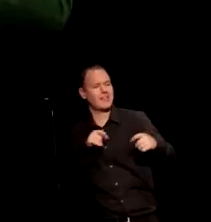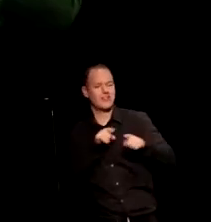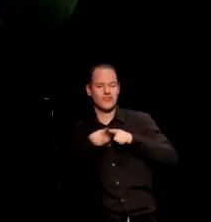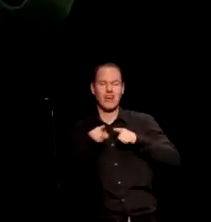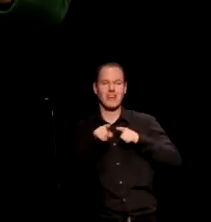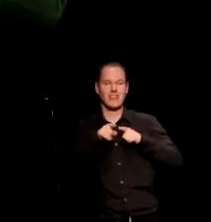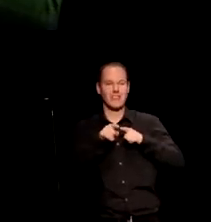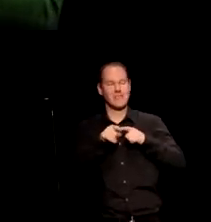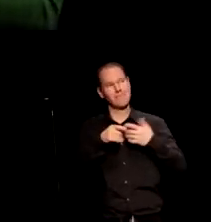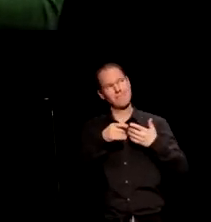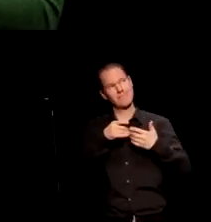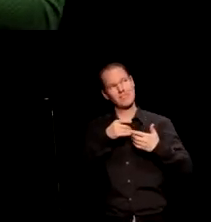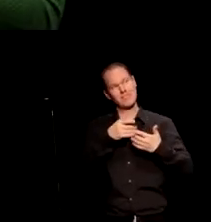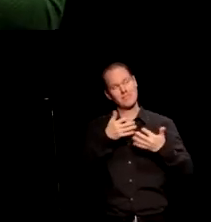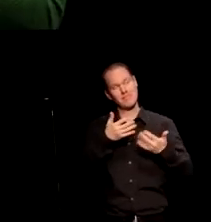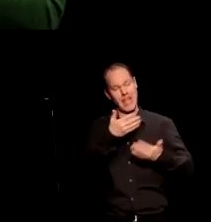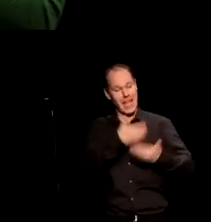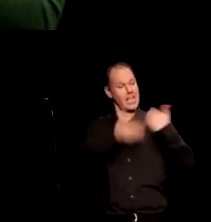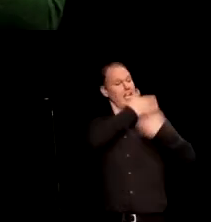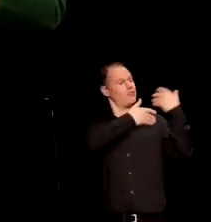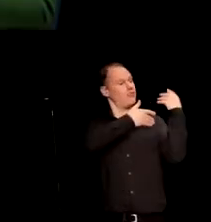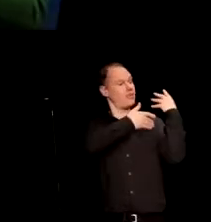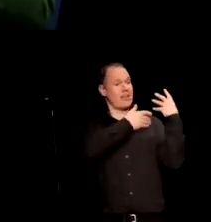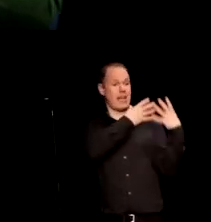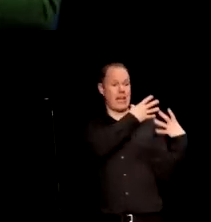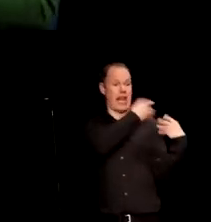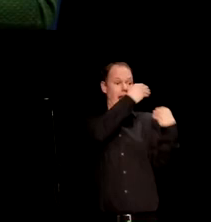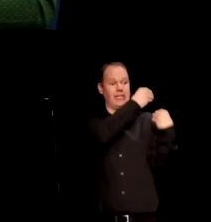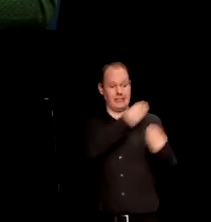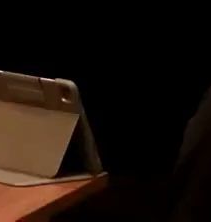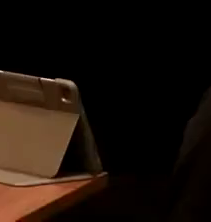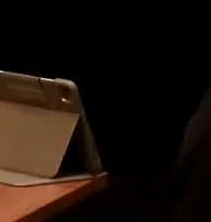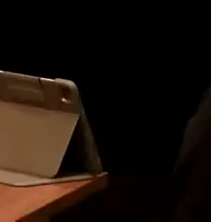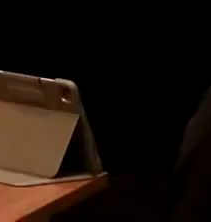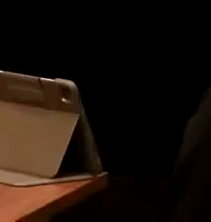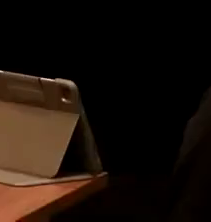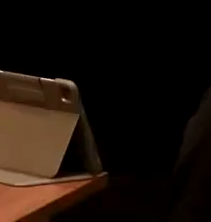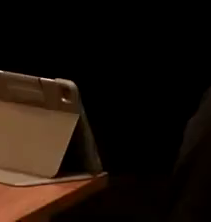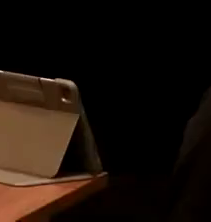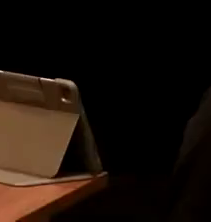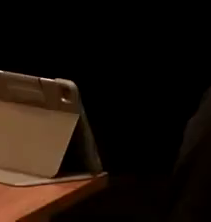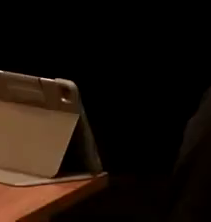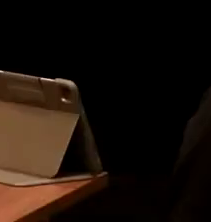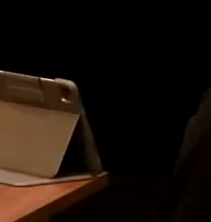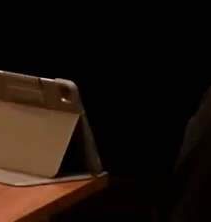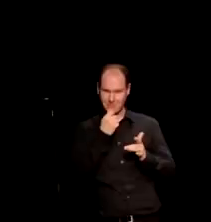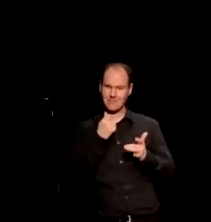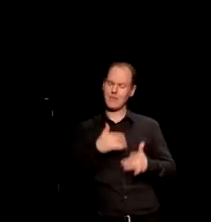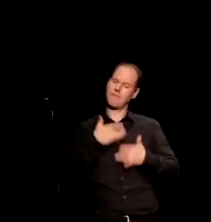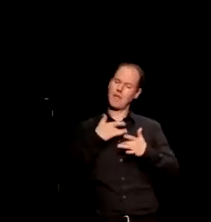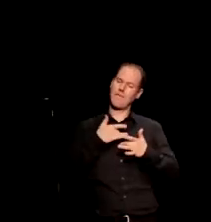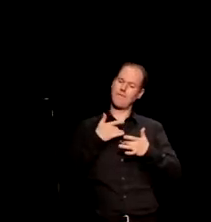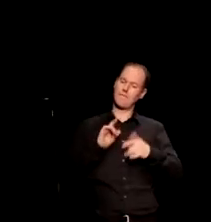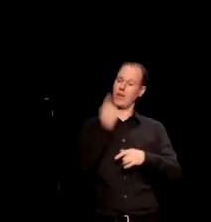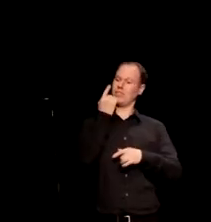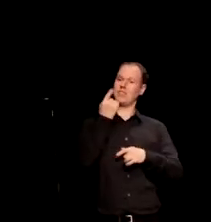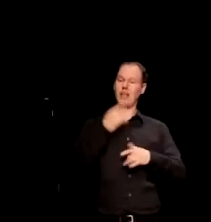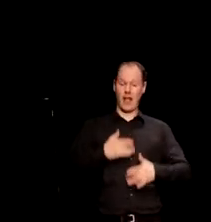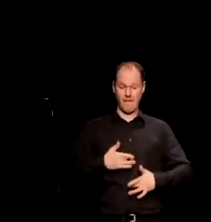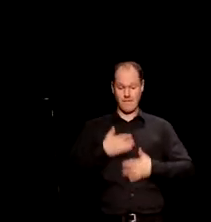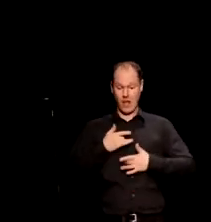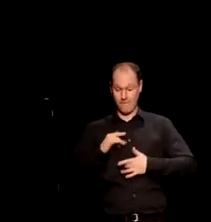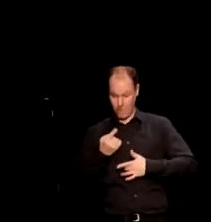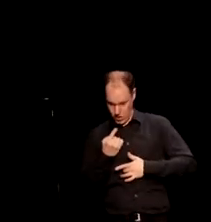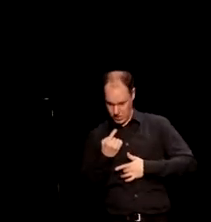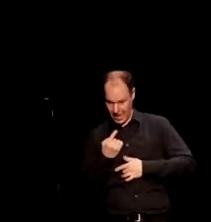to incorporate these histories, these stories? I would say feel it before you think it. Feel it before you think about